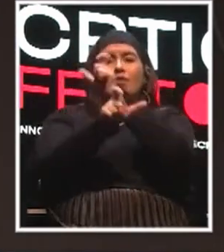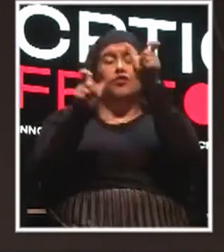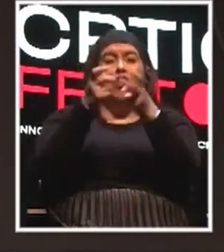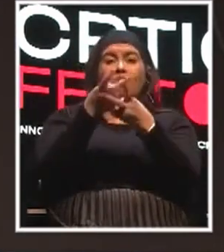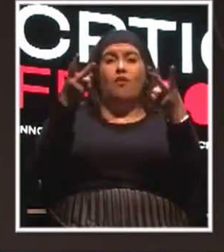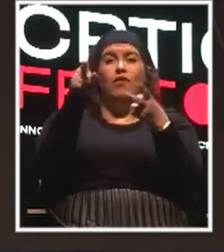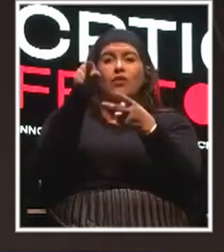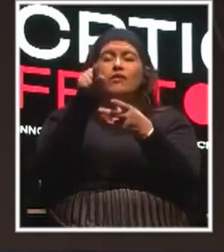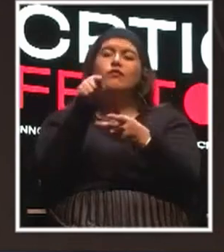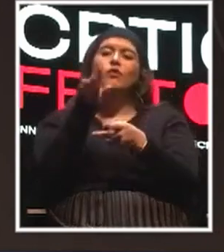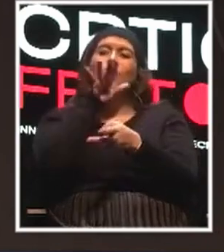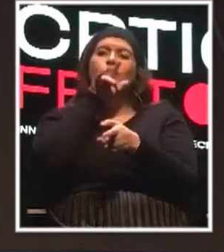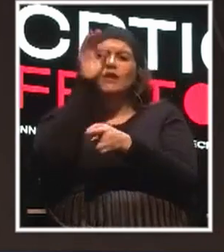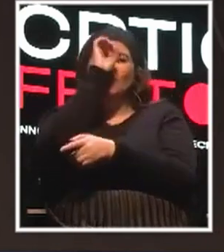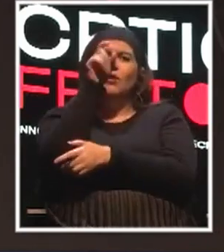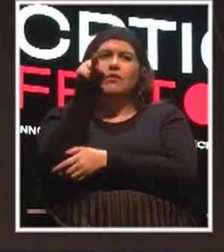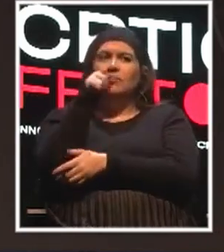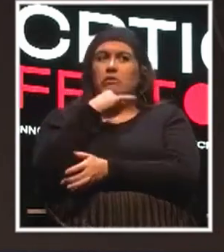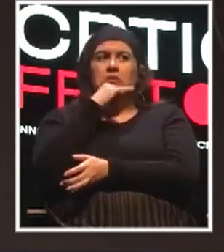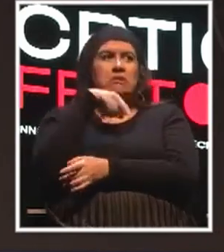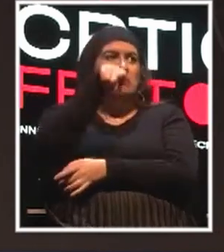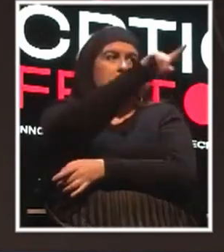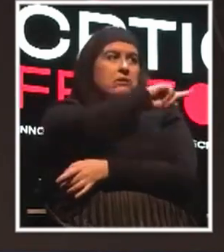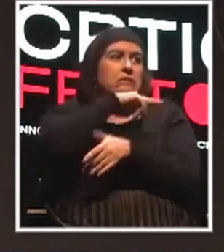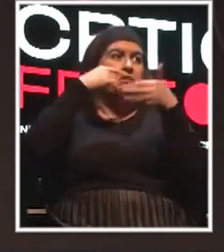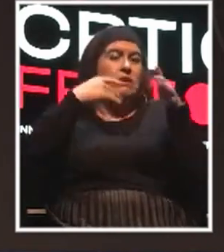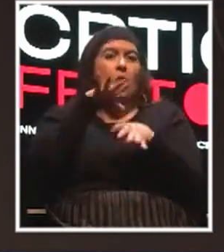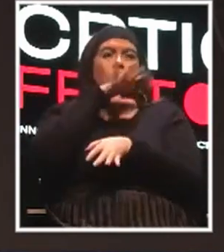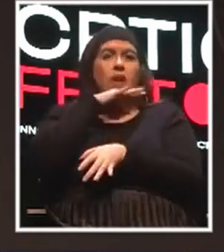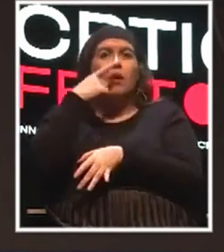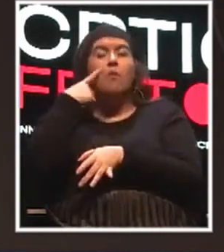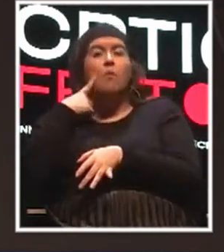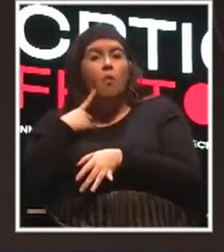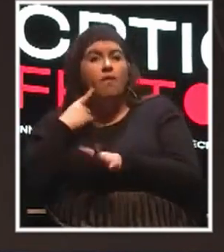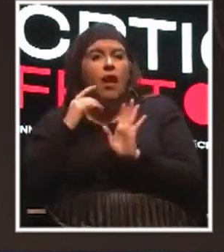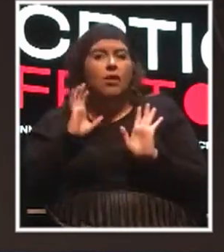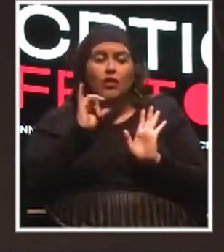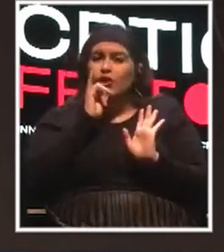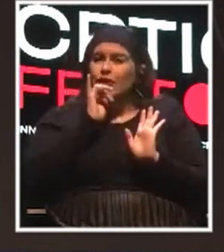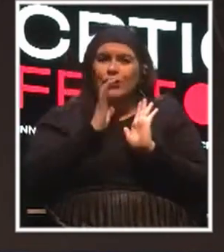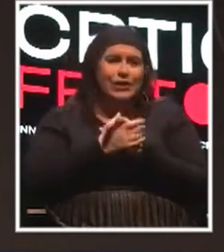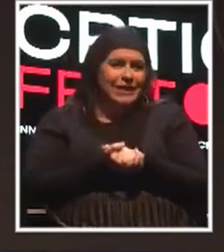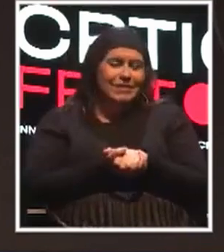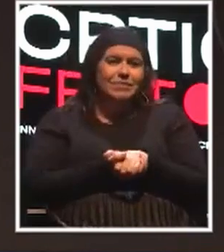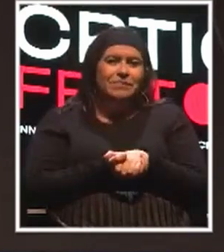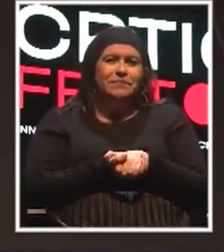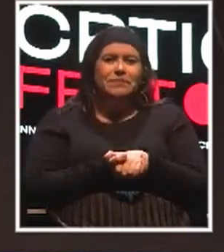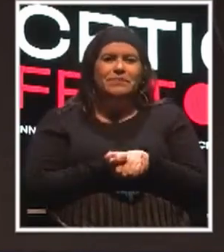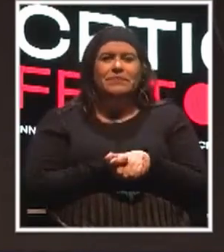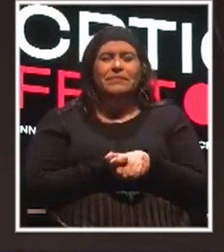been tried at scale. That's a different approach. The problem with that, from